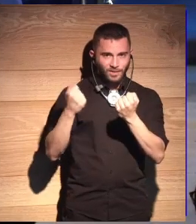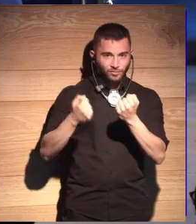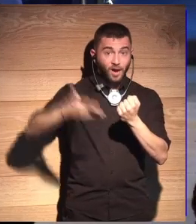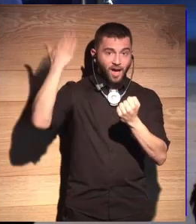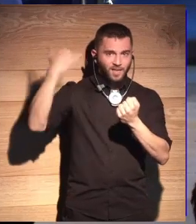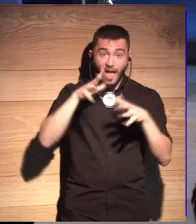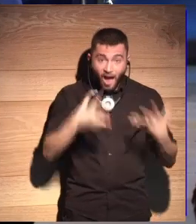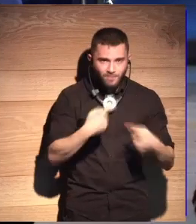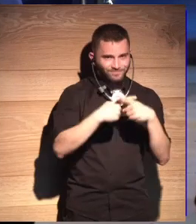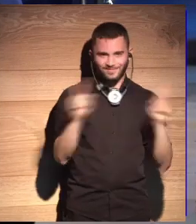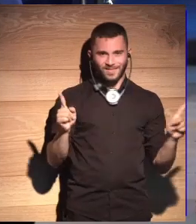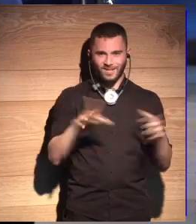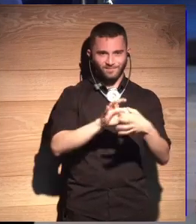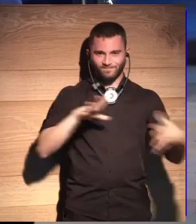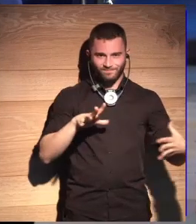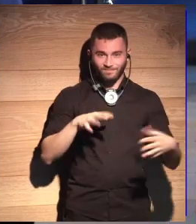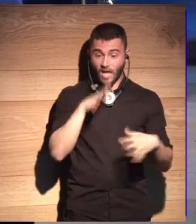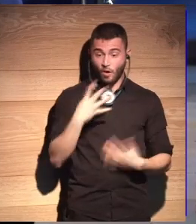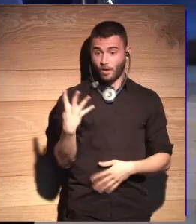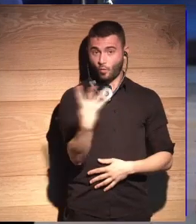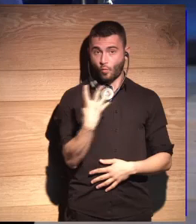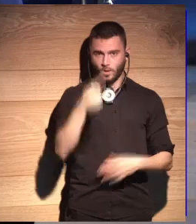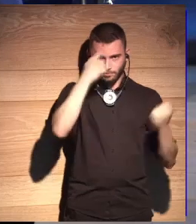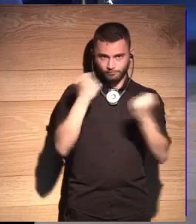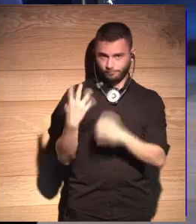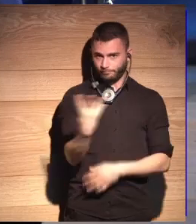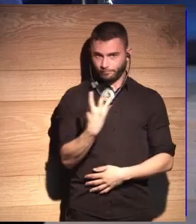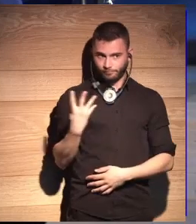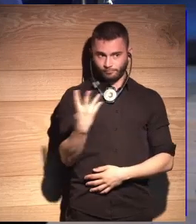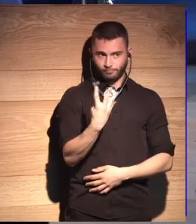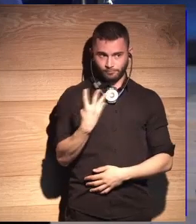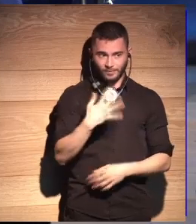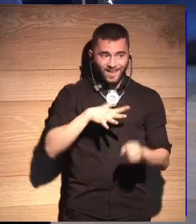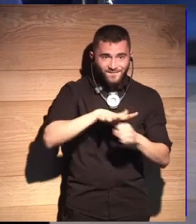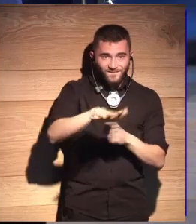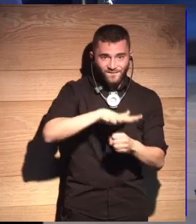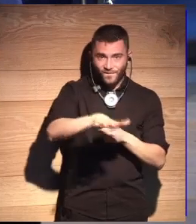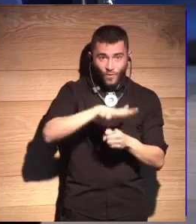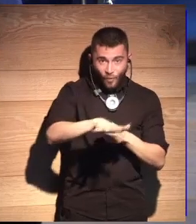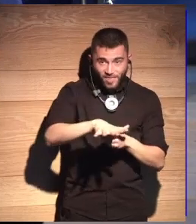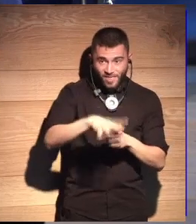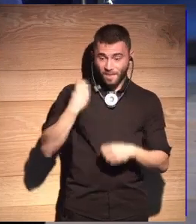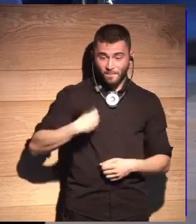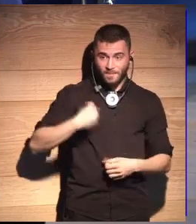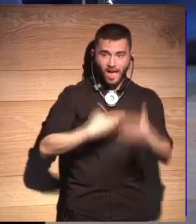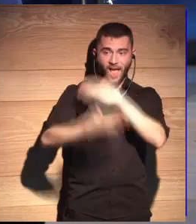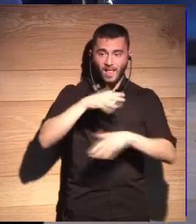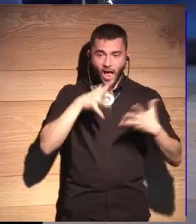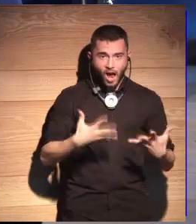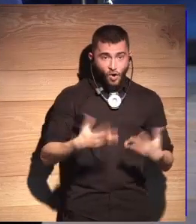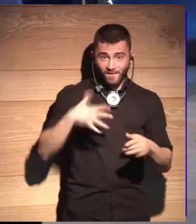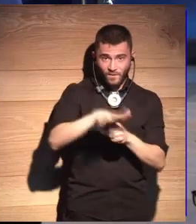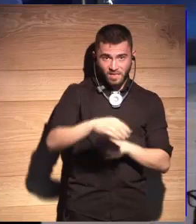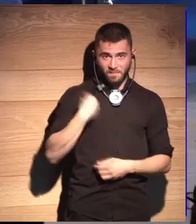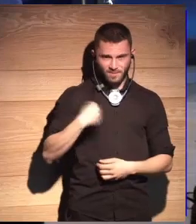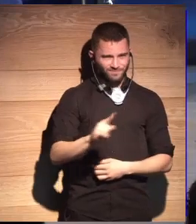fully, what we are talking about is that the experts are not what they used to be, or at least their influence is not the one that they